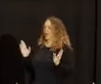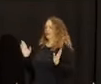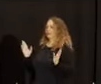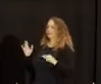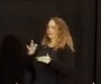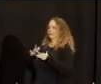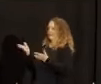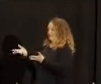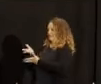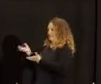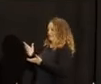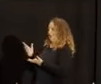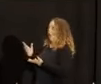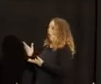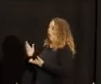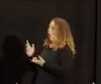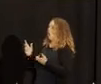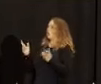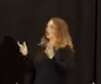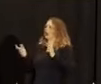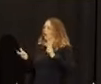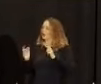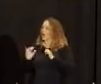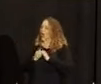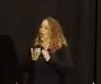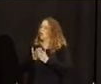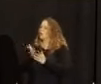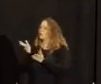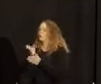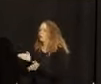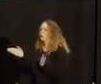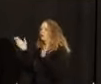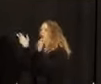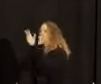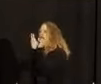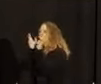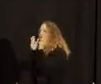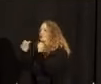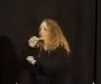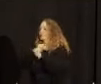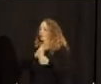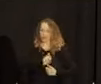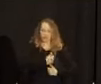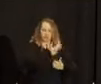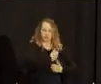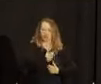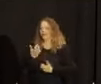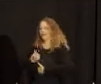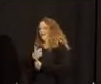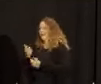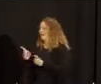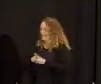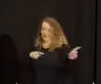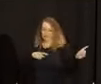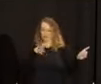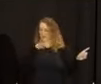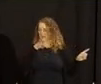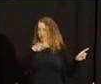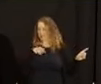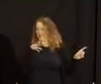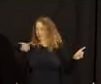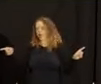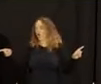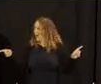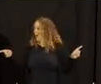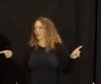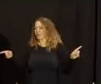once we begin to, really listen to each other. Because as you mentioned, Maria, I think with my mom as well, at the end of the day, she really believed